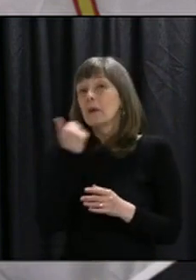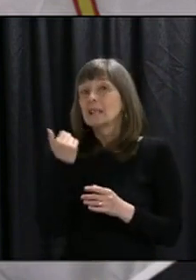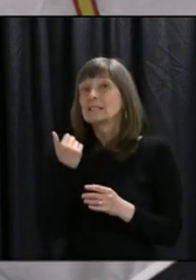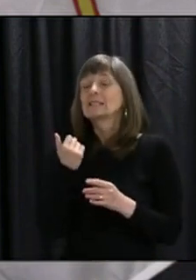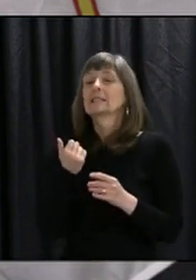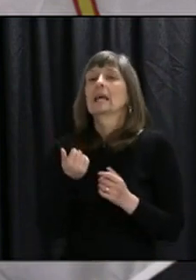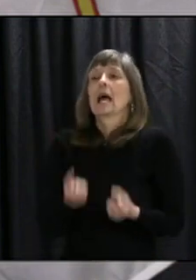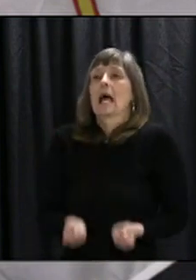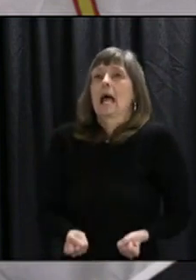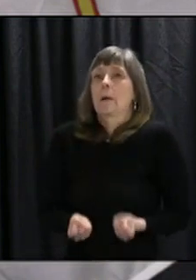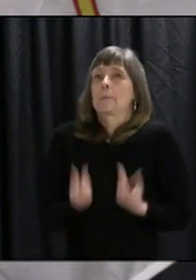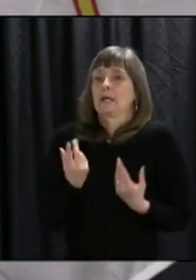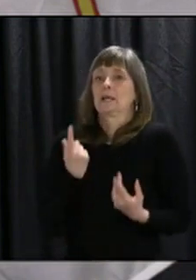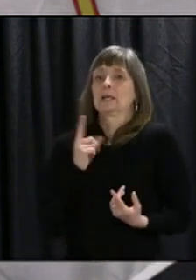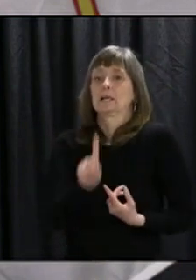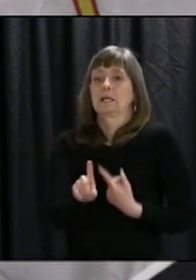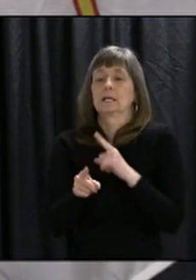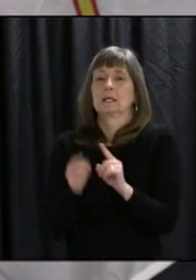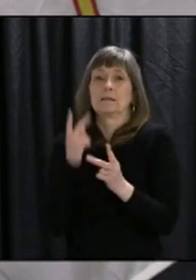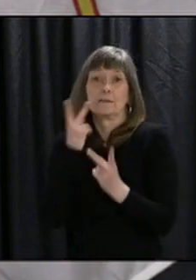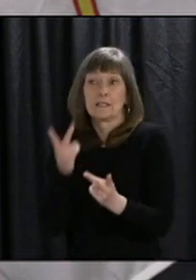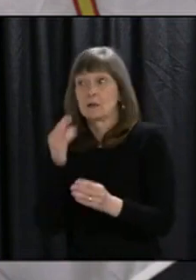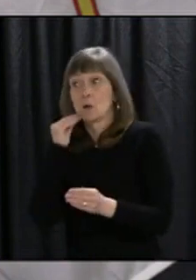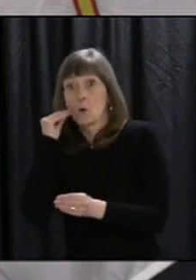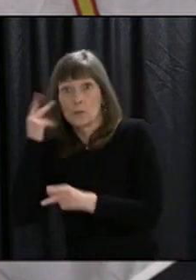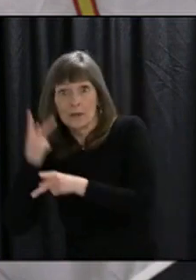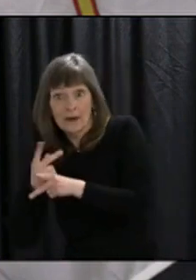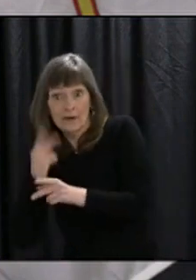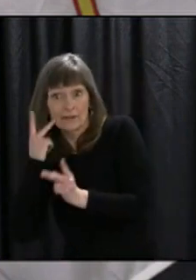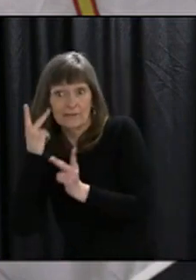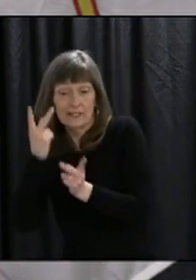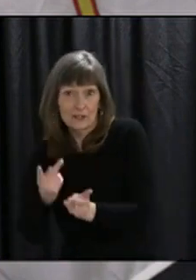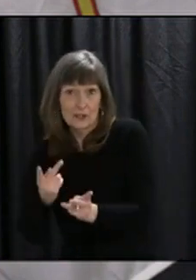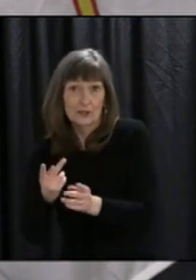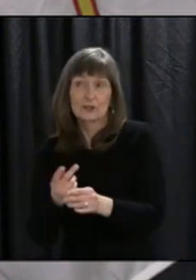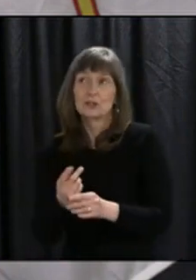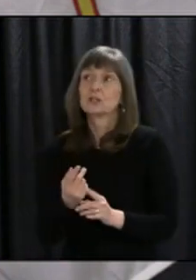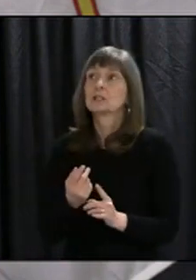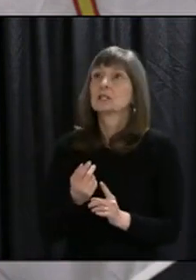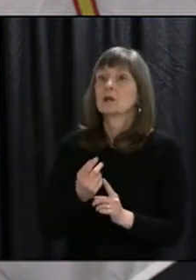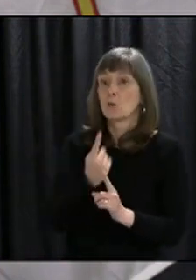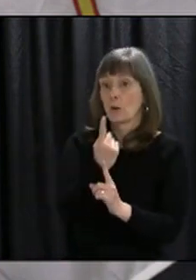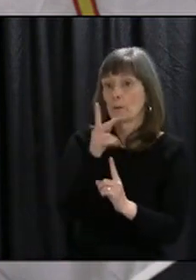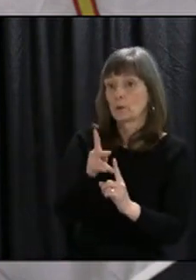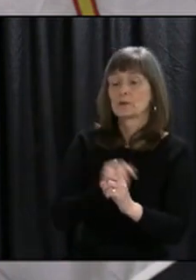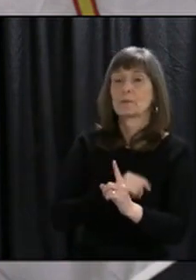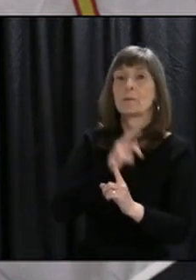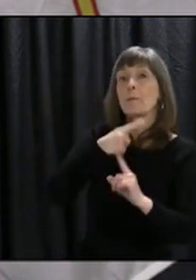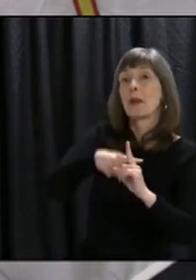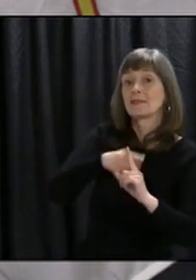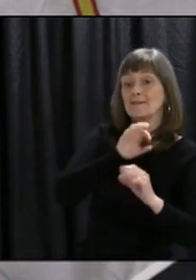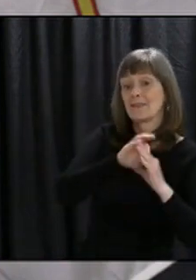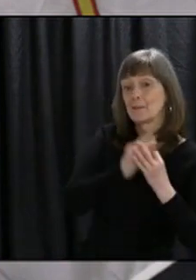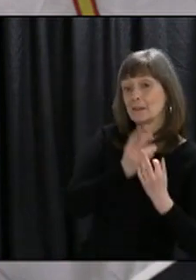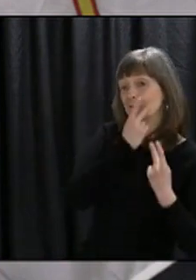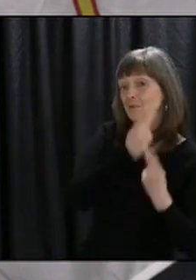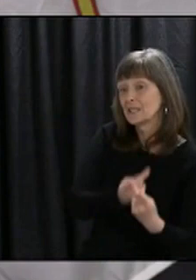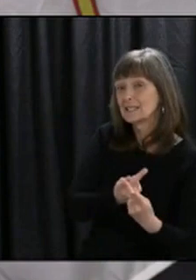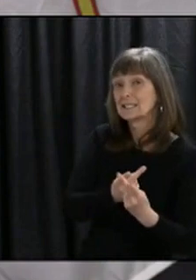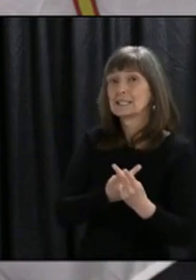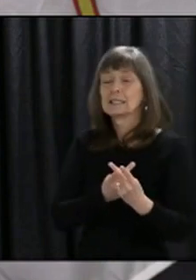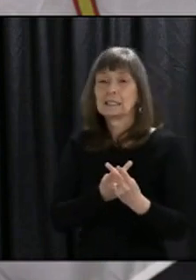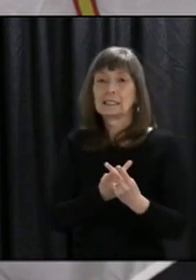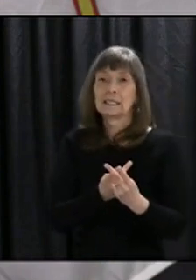coming in to visit through home care, one particular person. So, we would